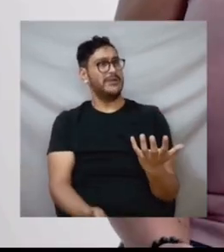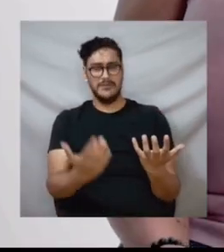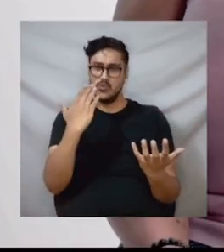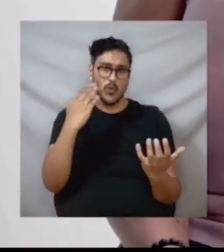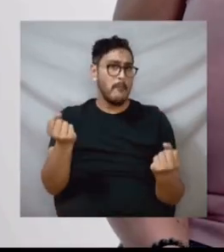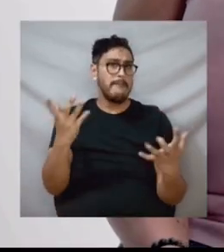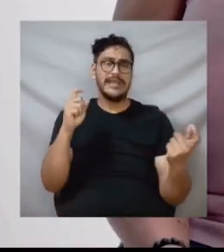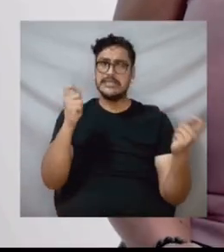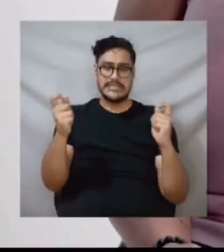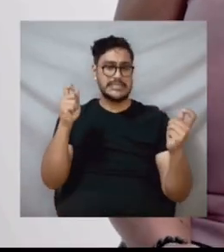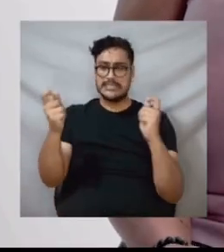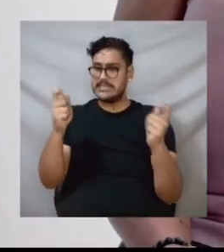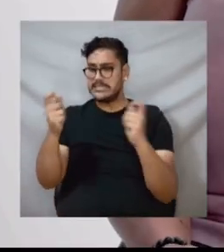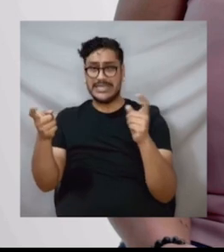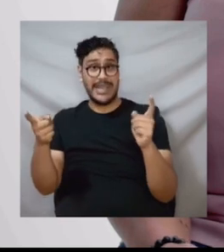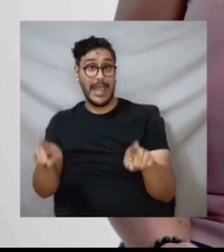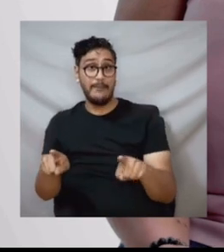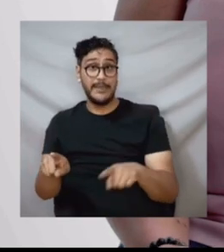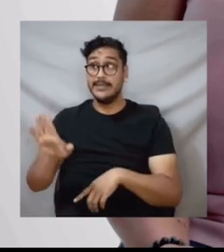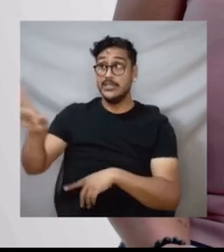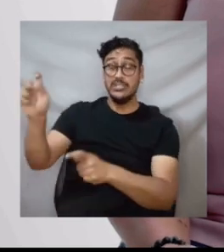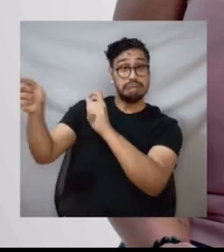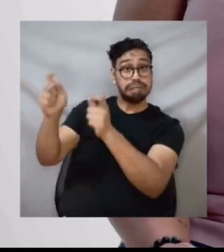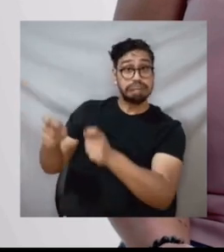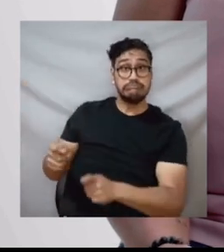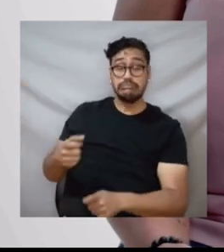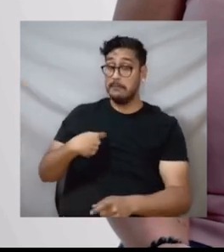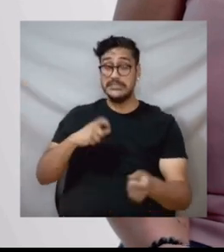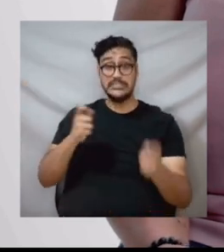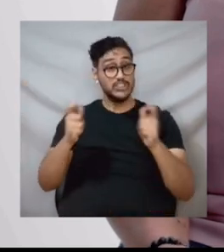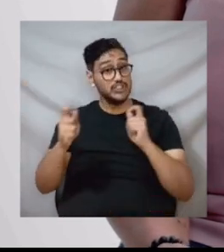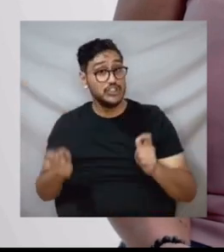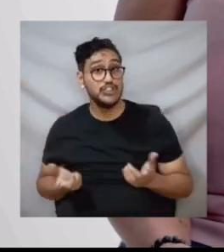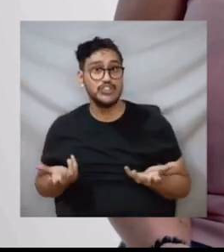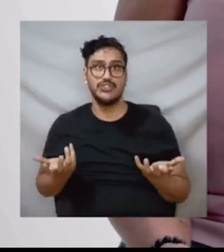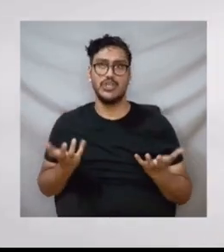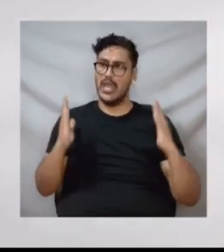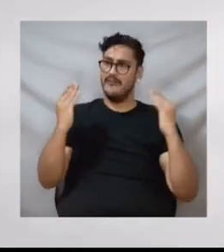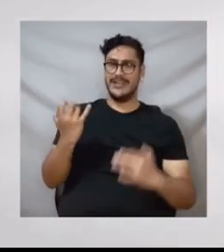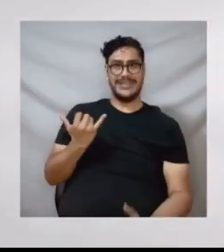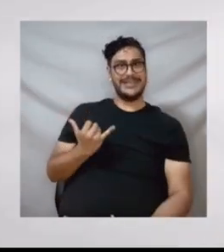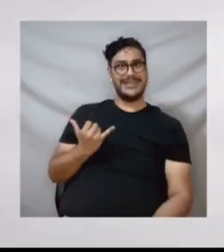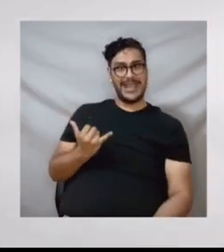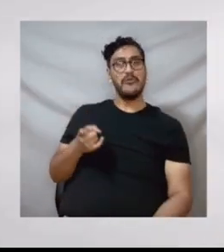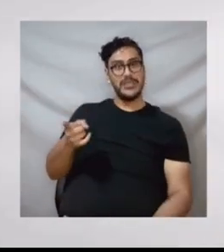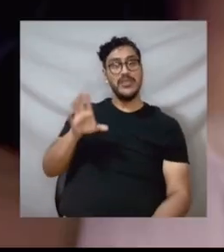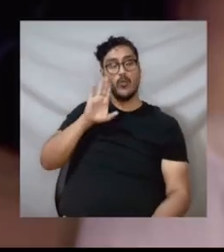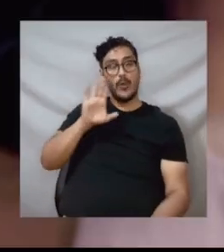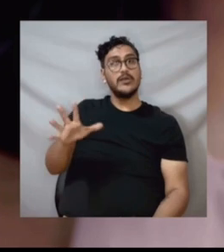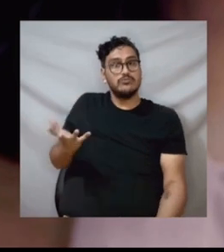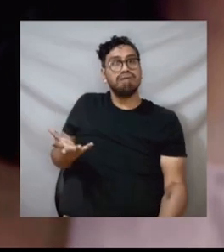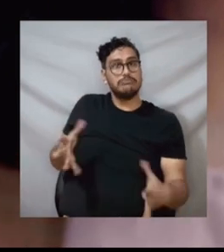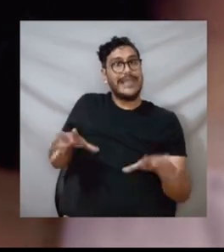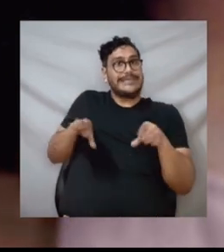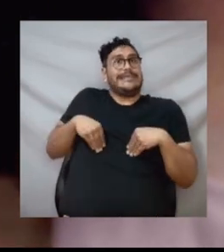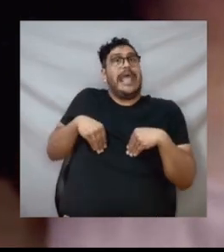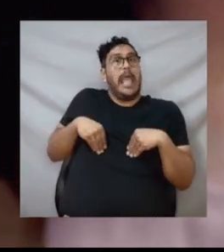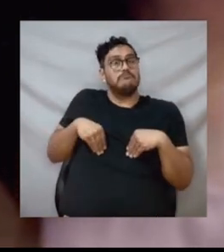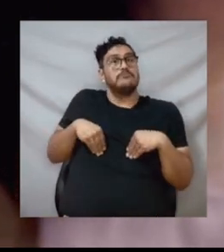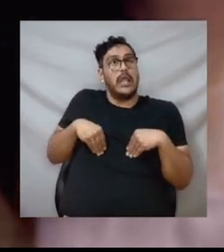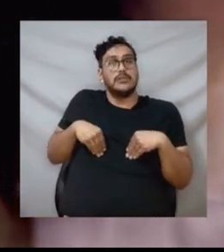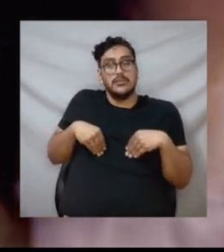you know he's gone through his changes i've gone through mine i think we're in a better place now where you know maybe he'll accept my forgiveness it's just a part